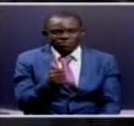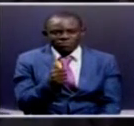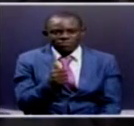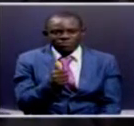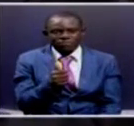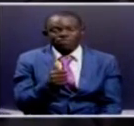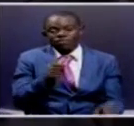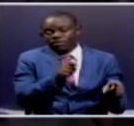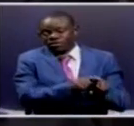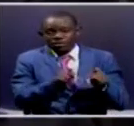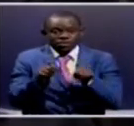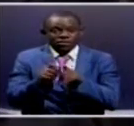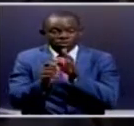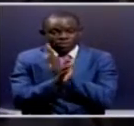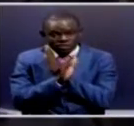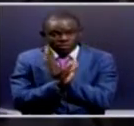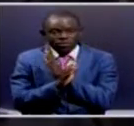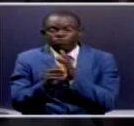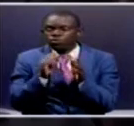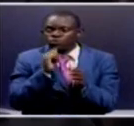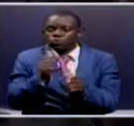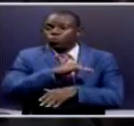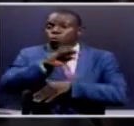arguments, across.